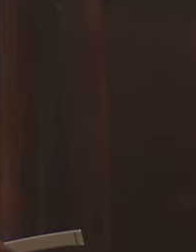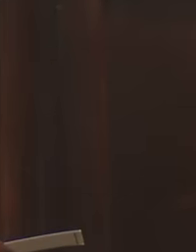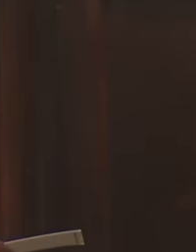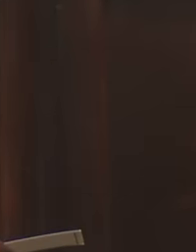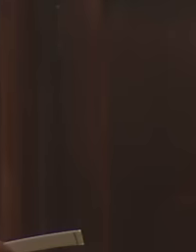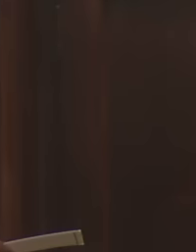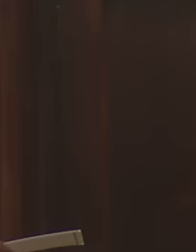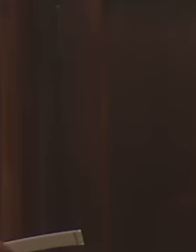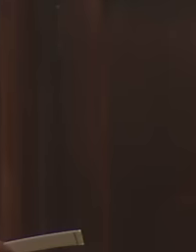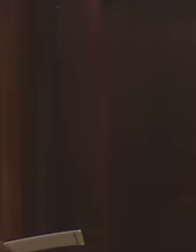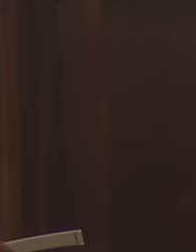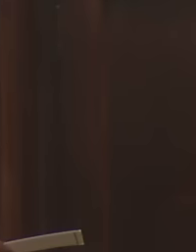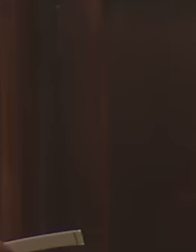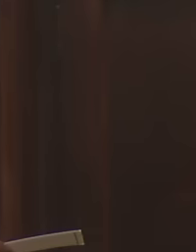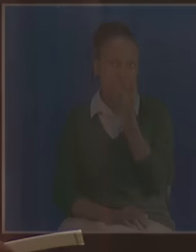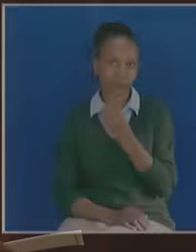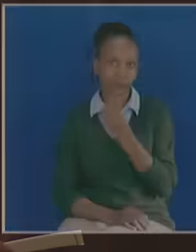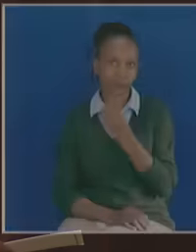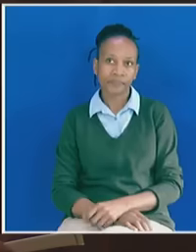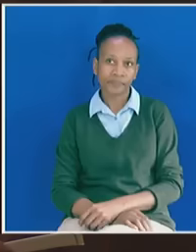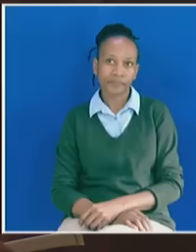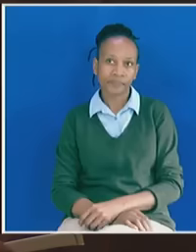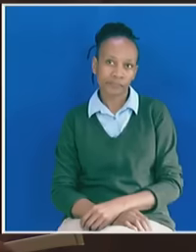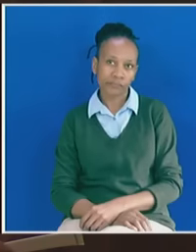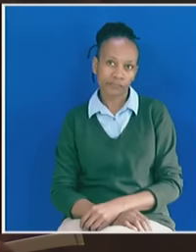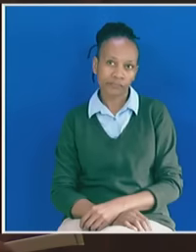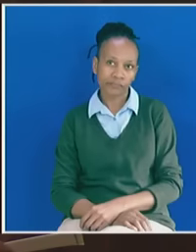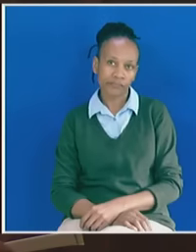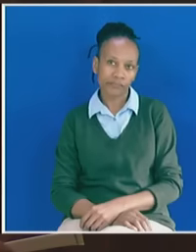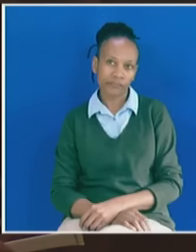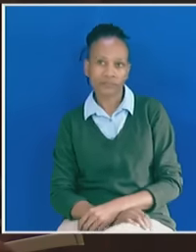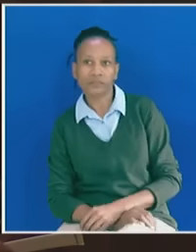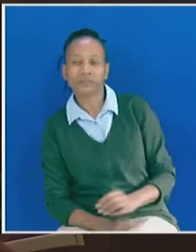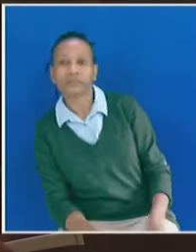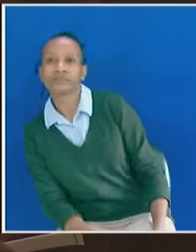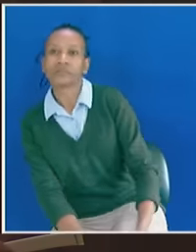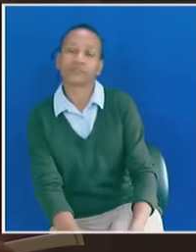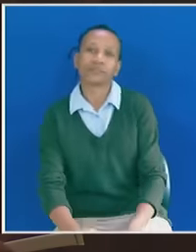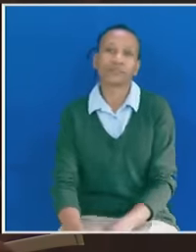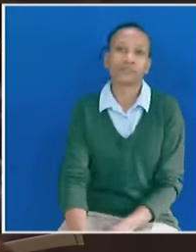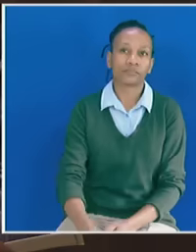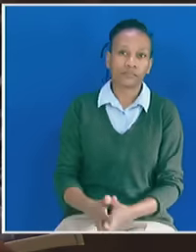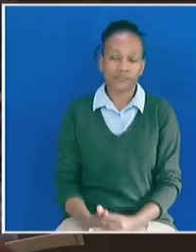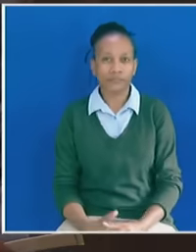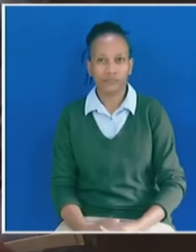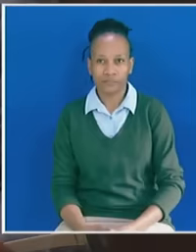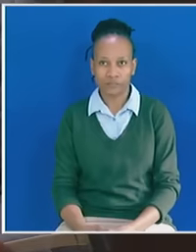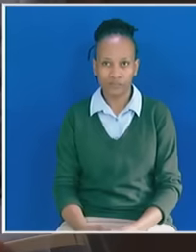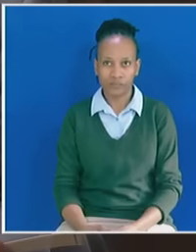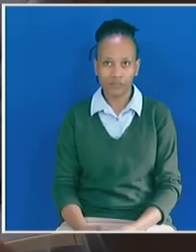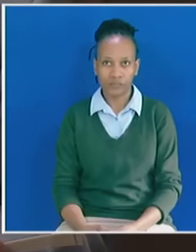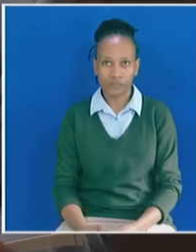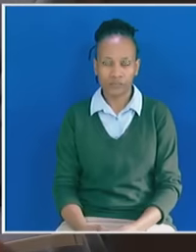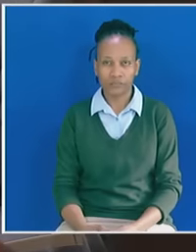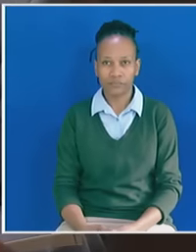foreign agencies are even here at home, working hard to destabilize us, working with domestic forces